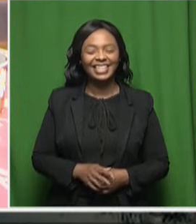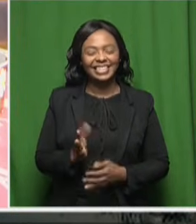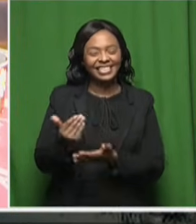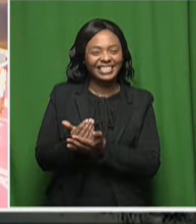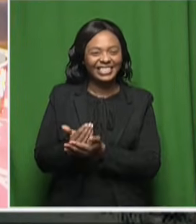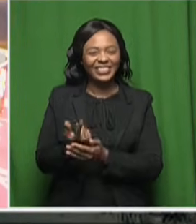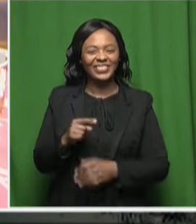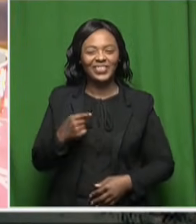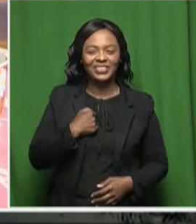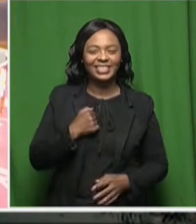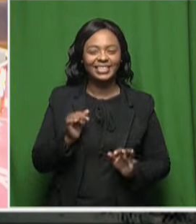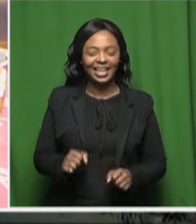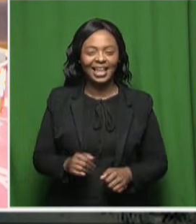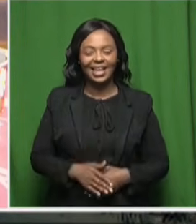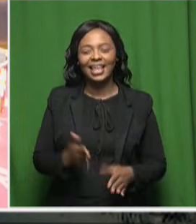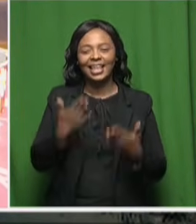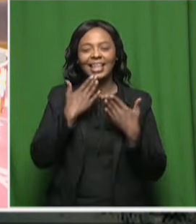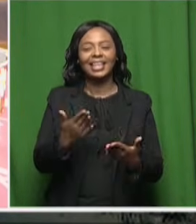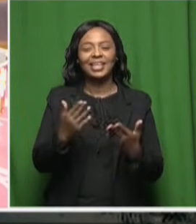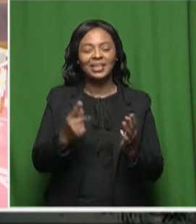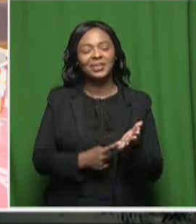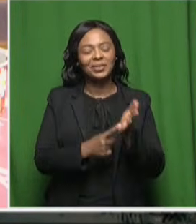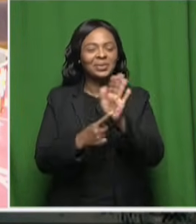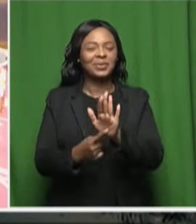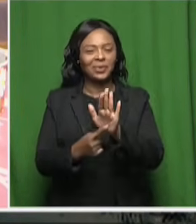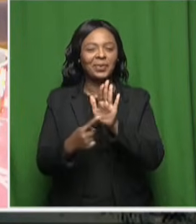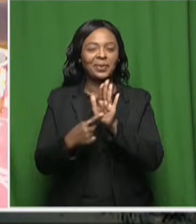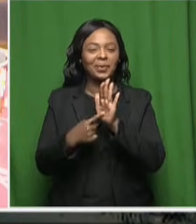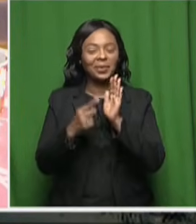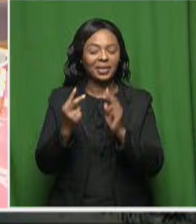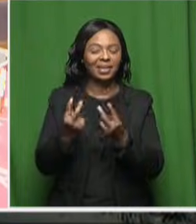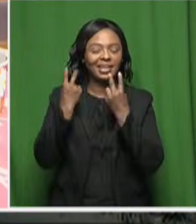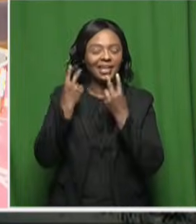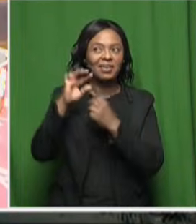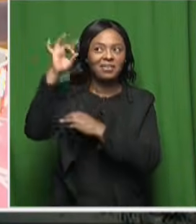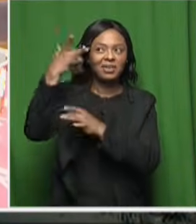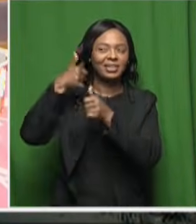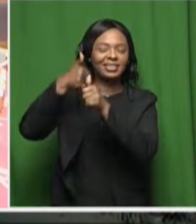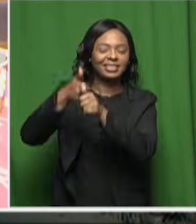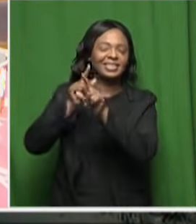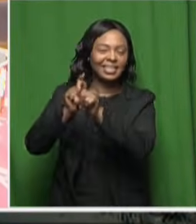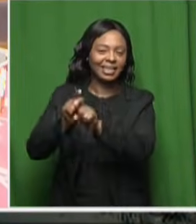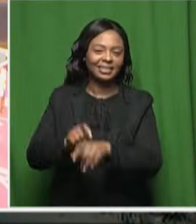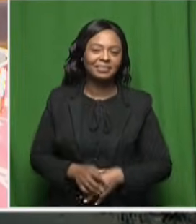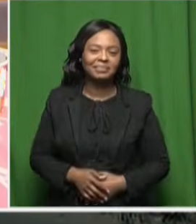Thank you so much for joining us and obviously for bringing us that. We're looking forward to more action as you follow the sun. Stay tuned.